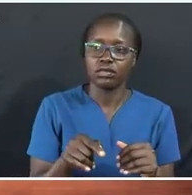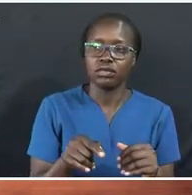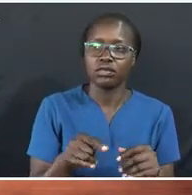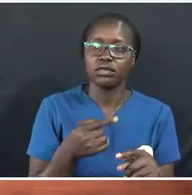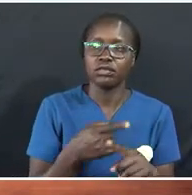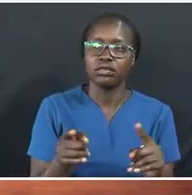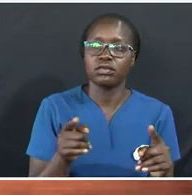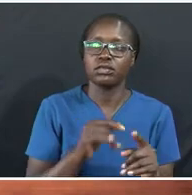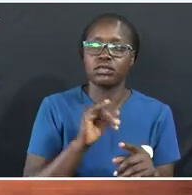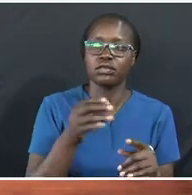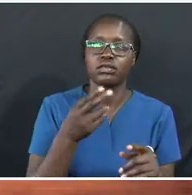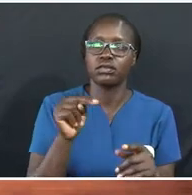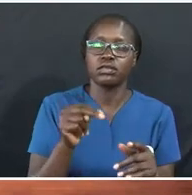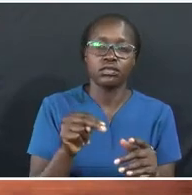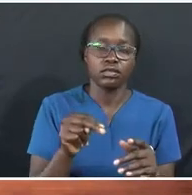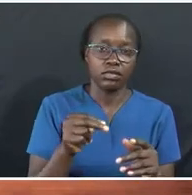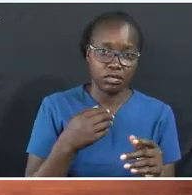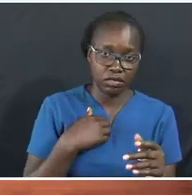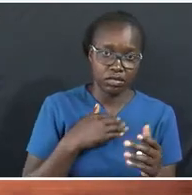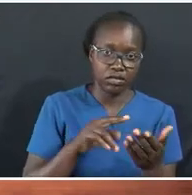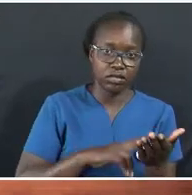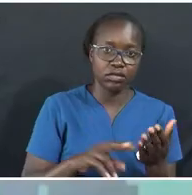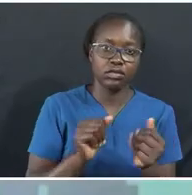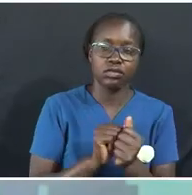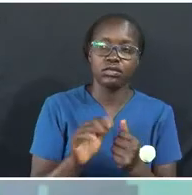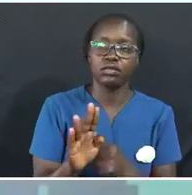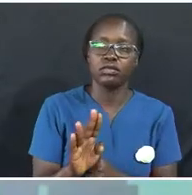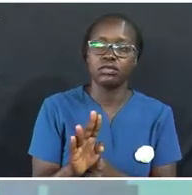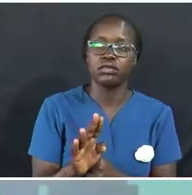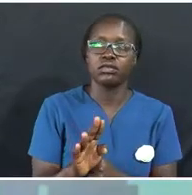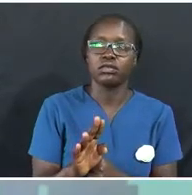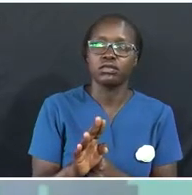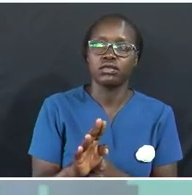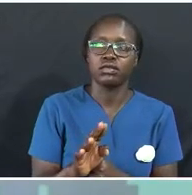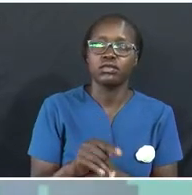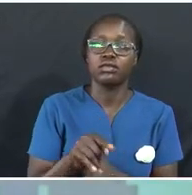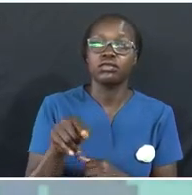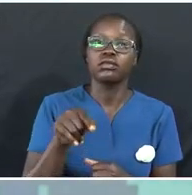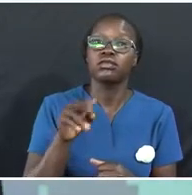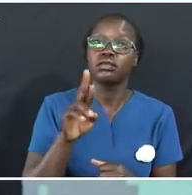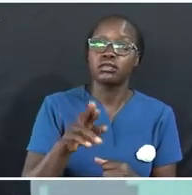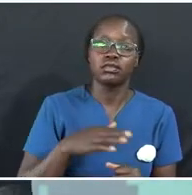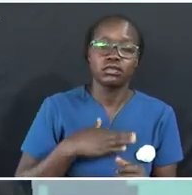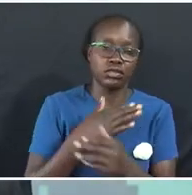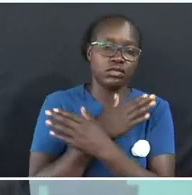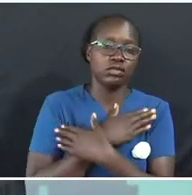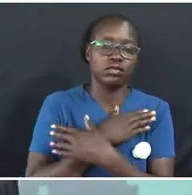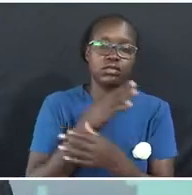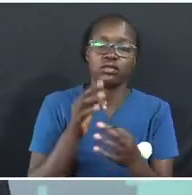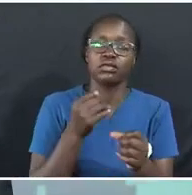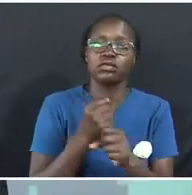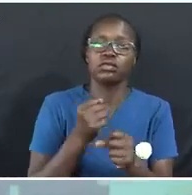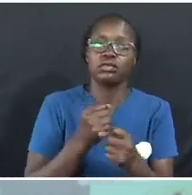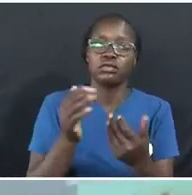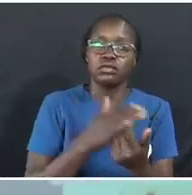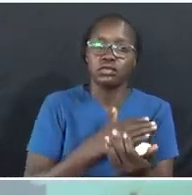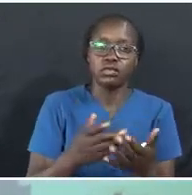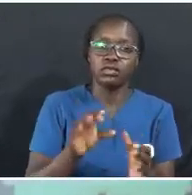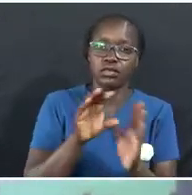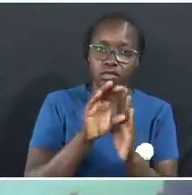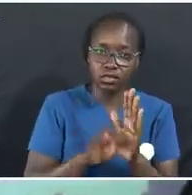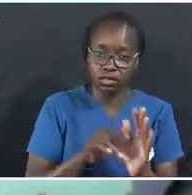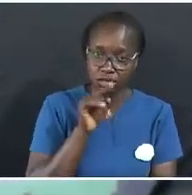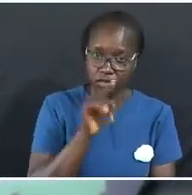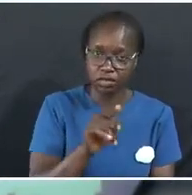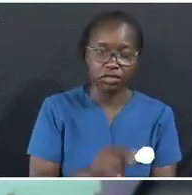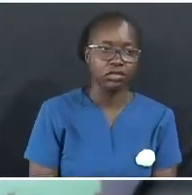John had something in verse 14. There's something he's adding there, my brother. You are my friends if you do whatever I command you.